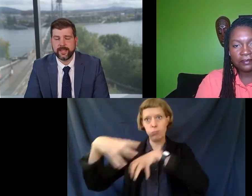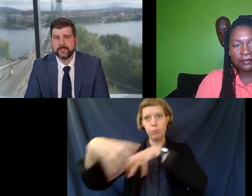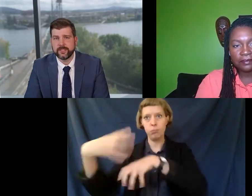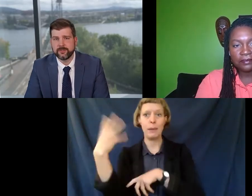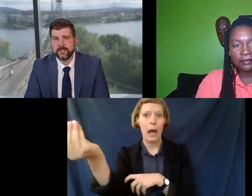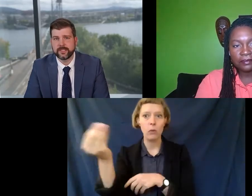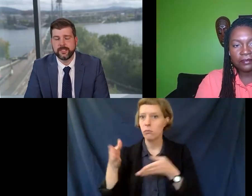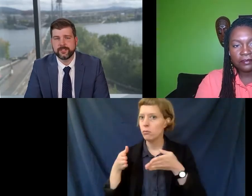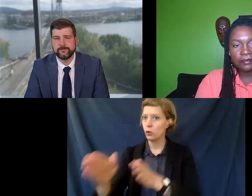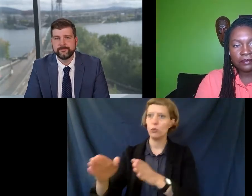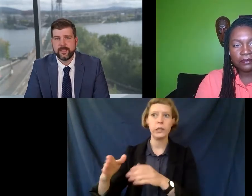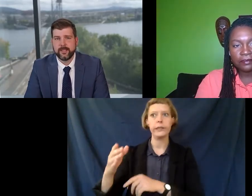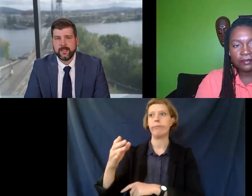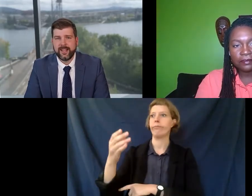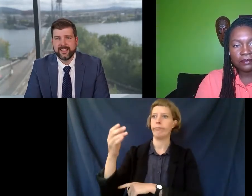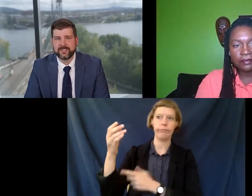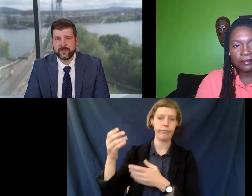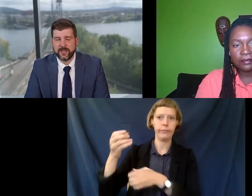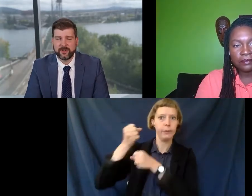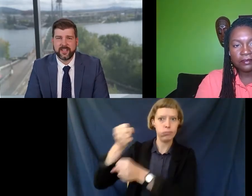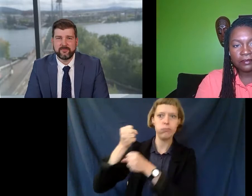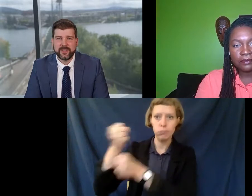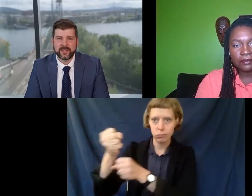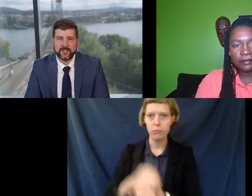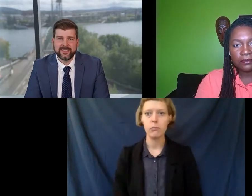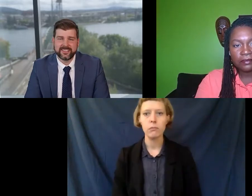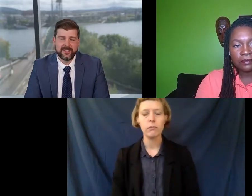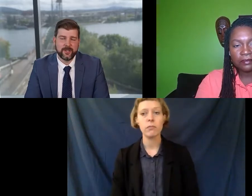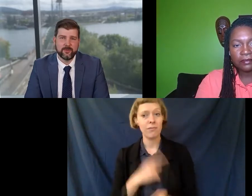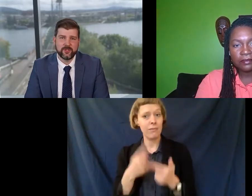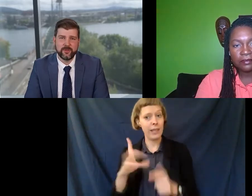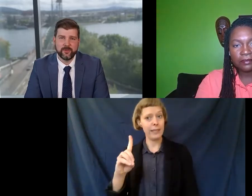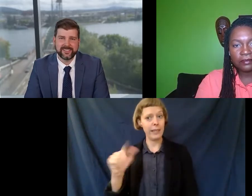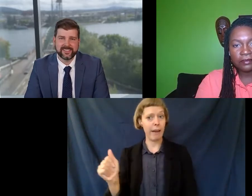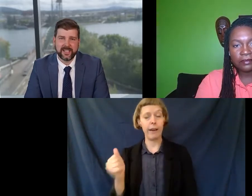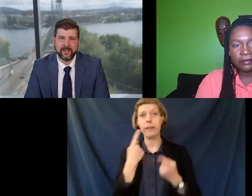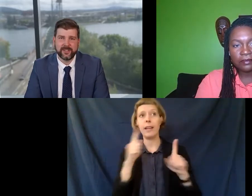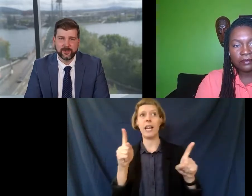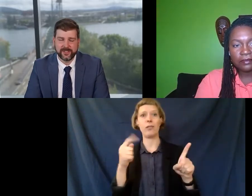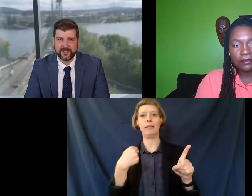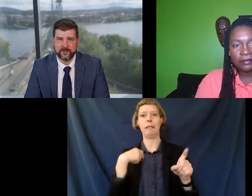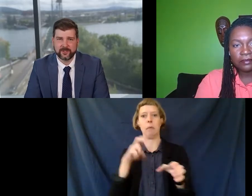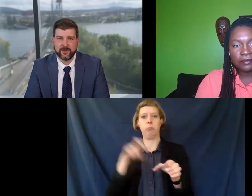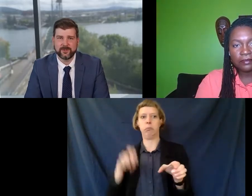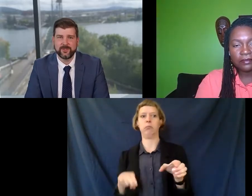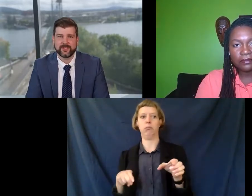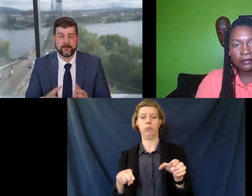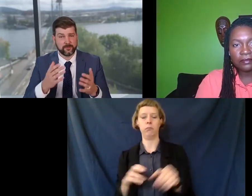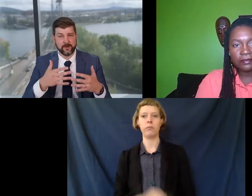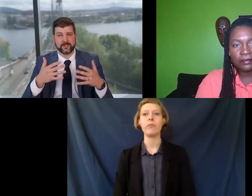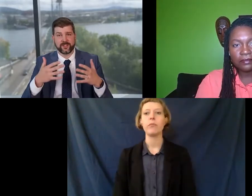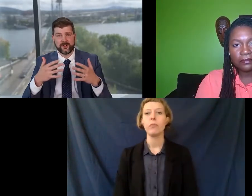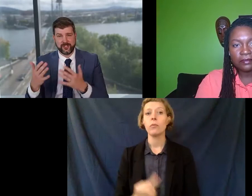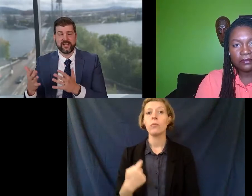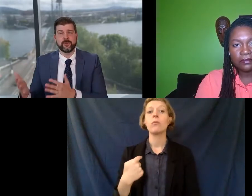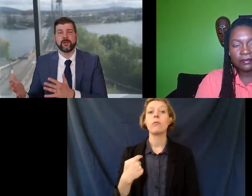is announcing his resignation. And so the governor gave me a call and said, would you be willing to step in earlier than you're supposed to? Because I was